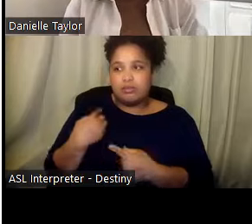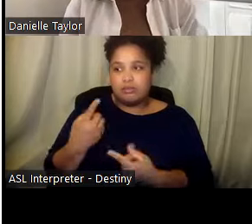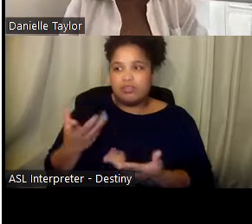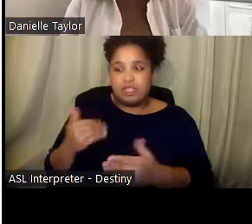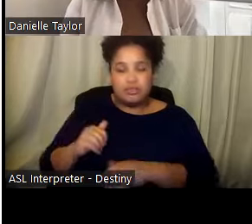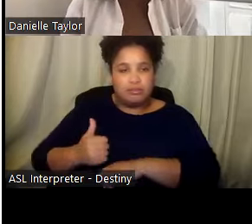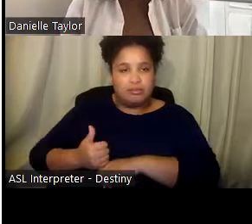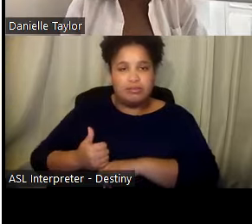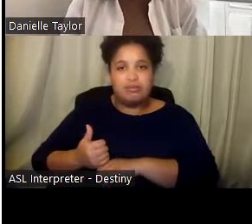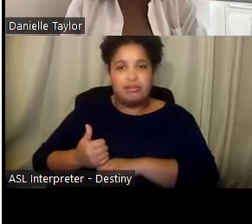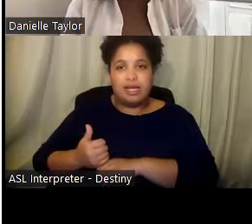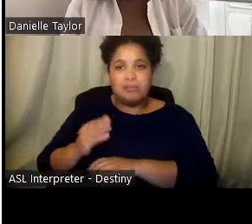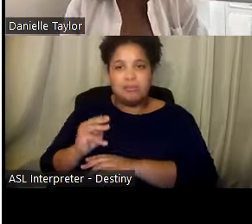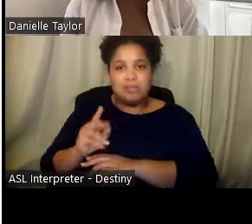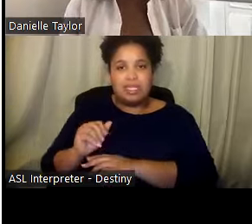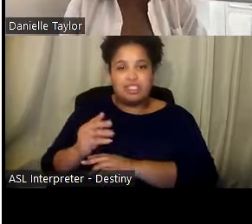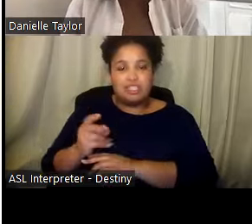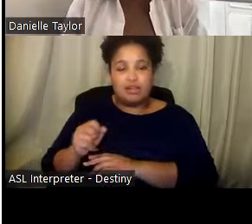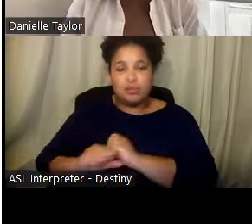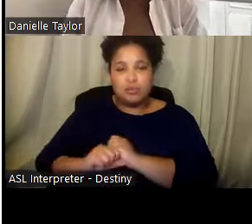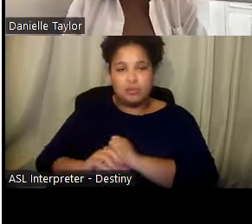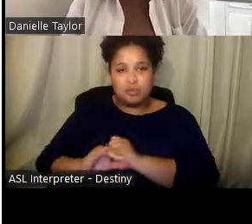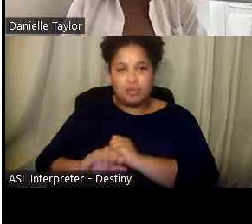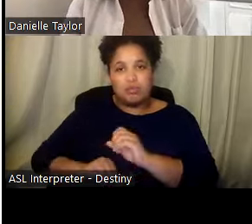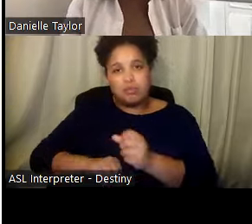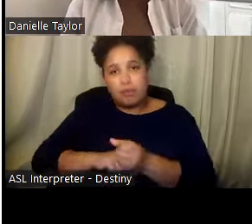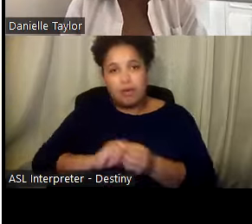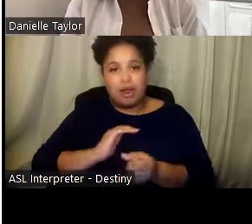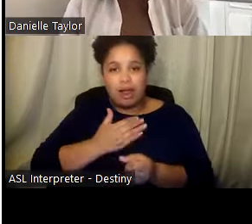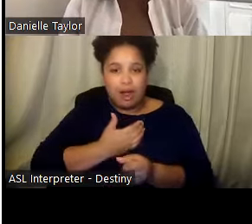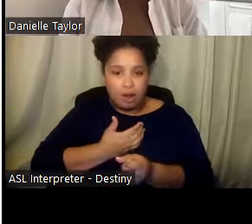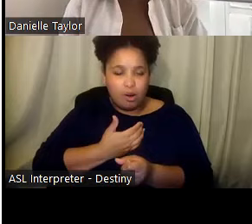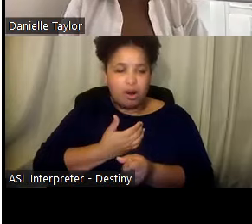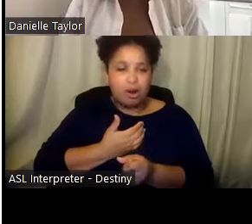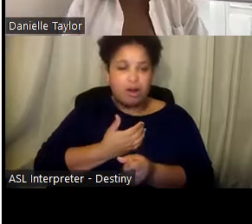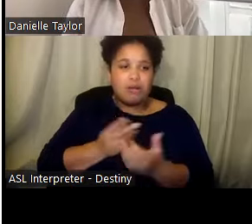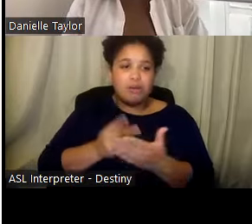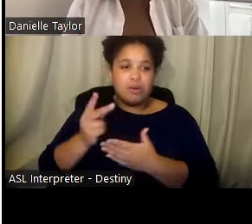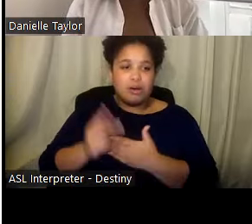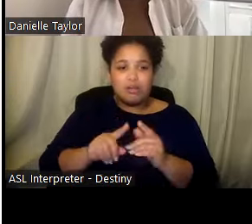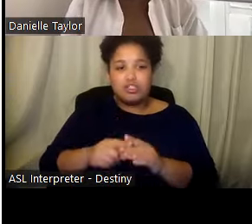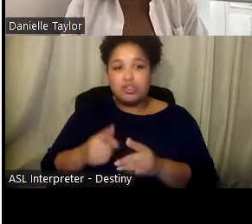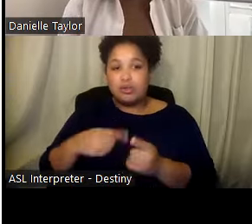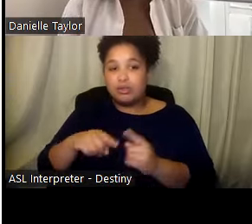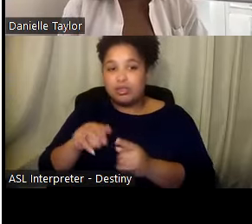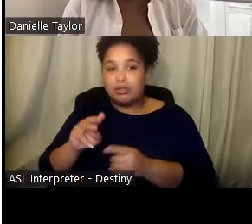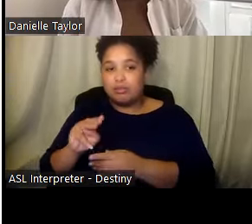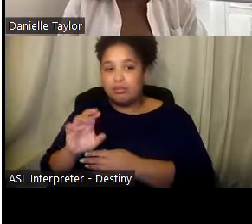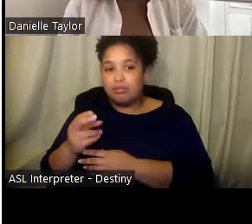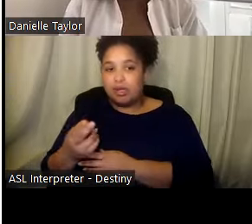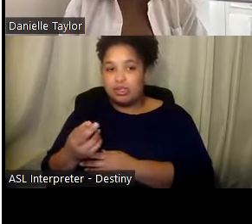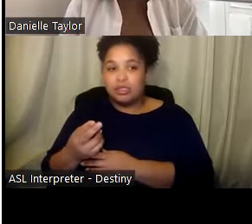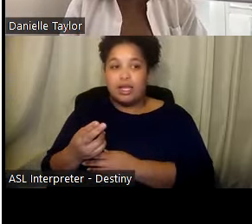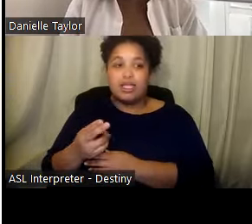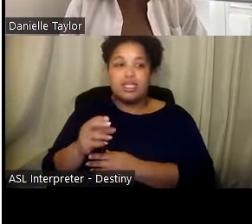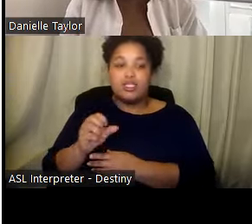channels to promote our program. And that is slated to start sometime in March. And then we're also finalizing our social media posts. Will